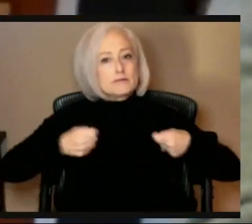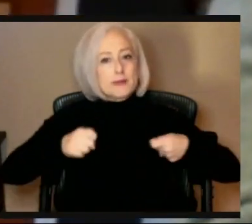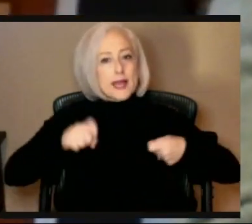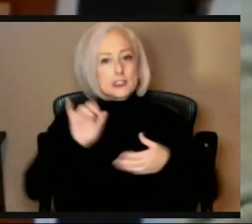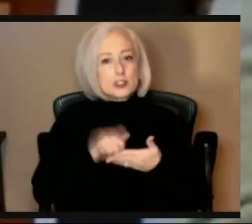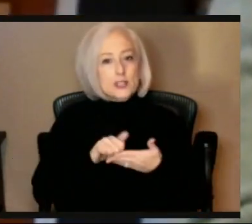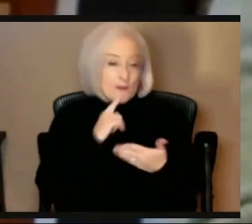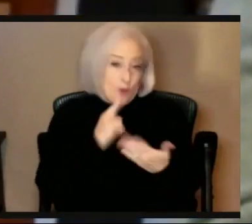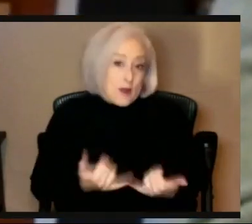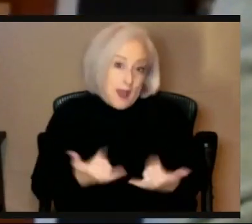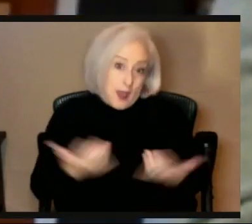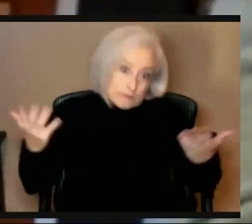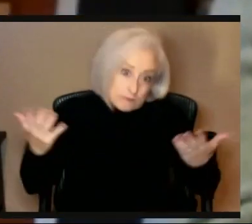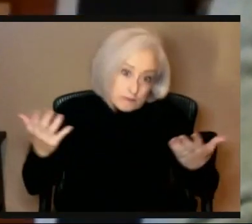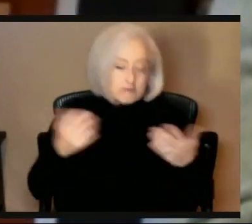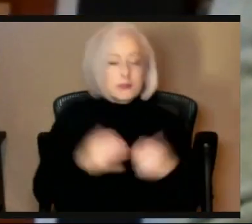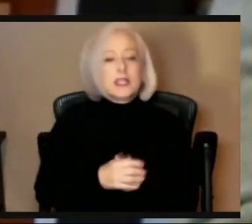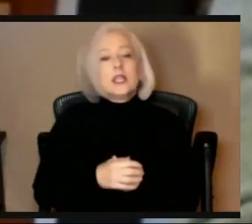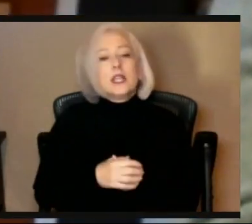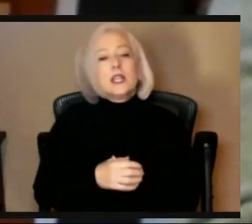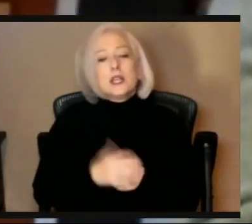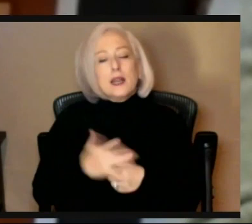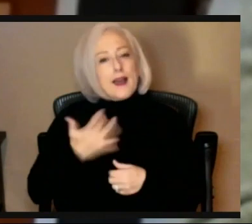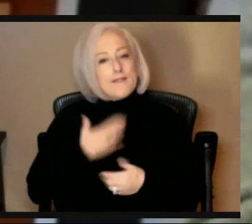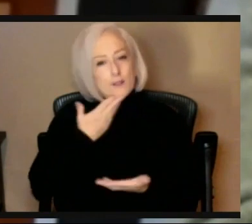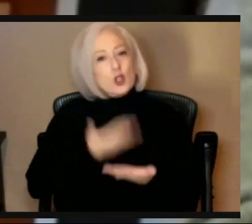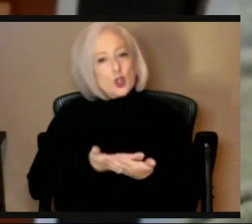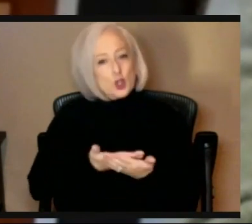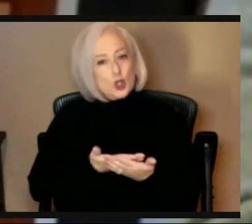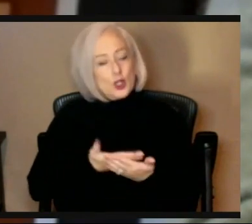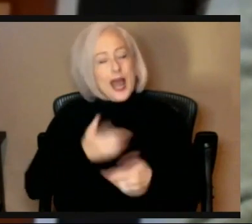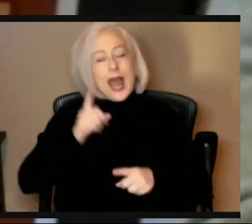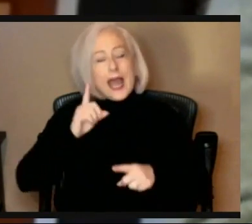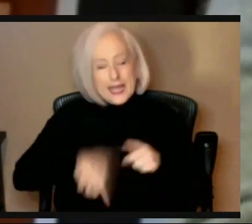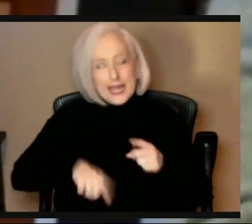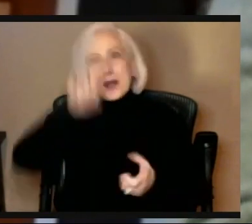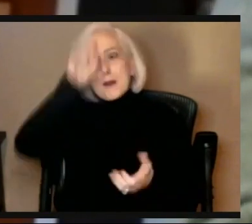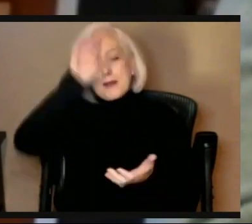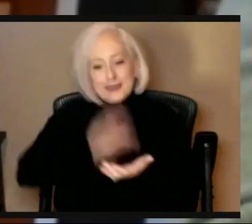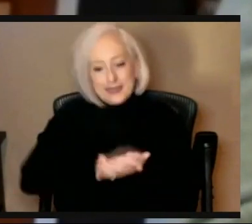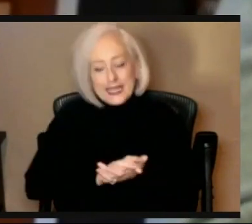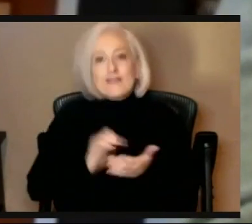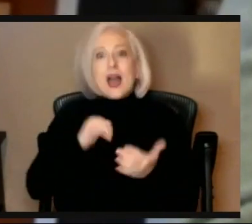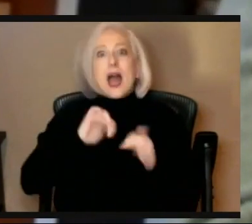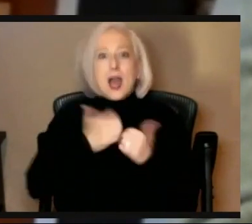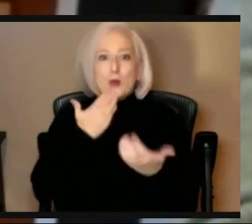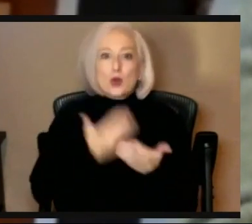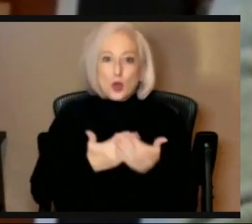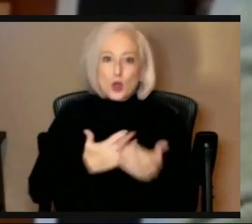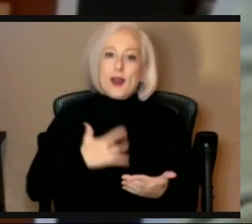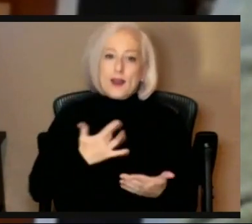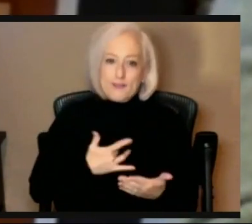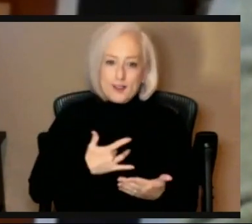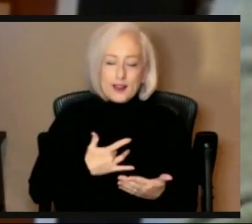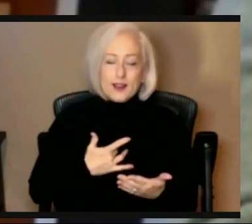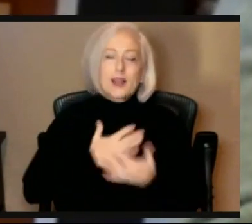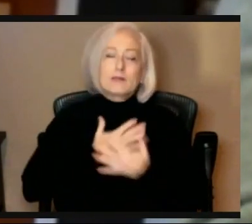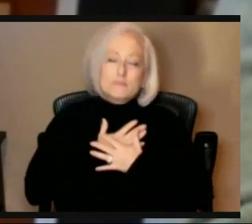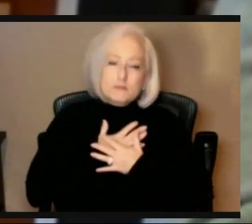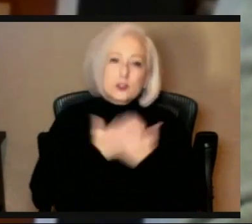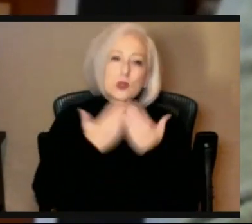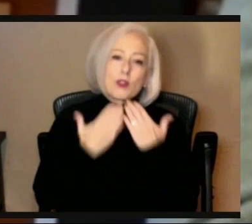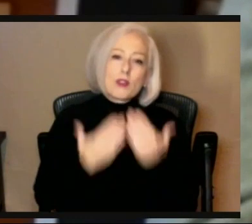For now at least. I don't know, but I feel good. I can't believe how good I feel, and I'm so grateful